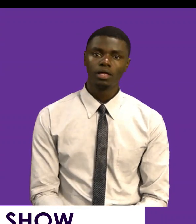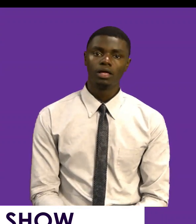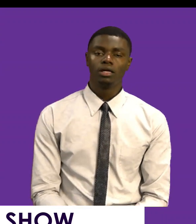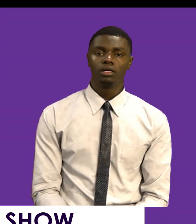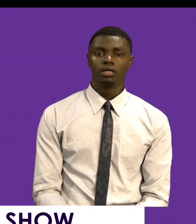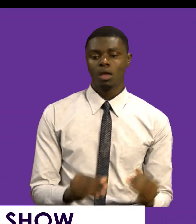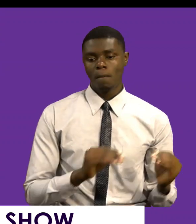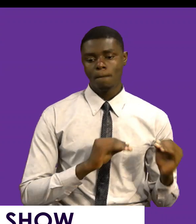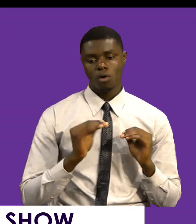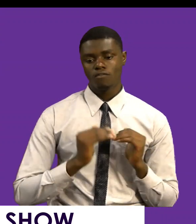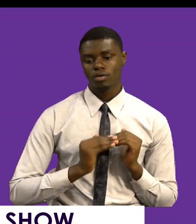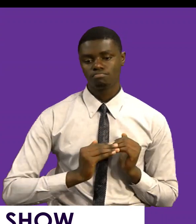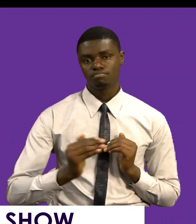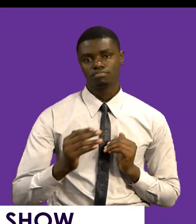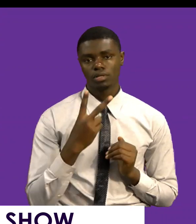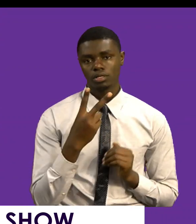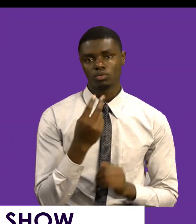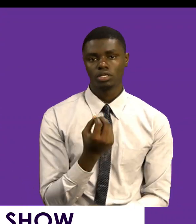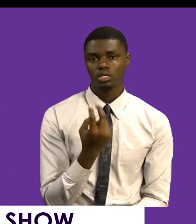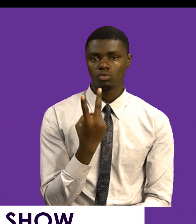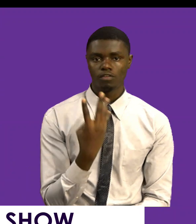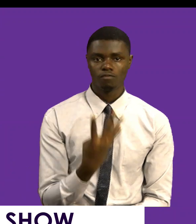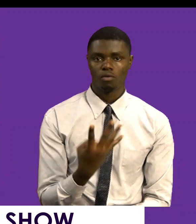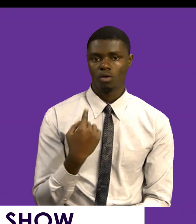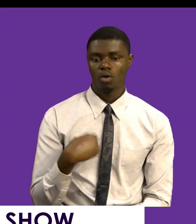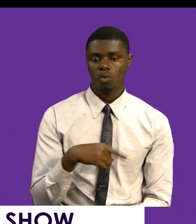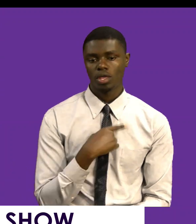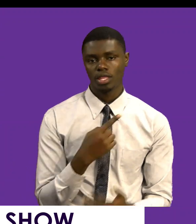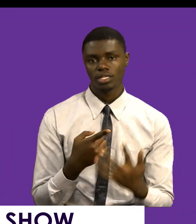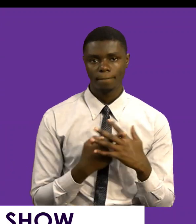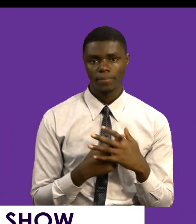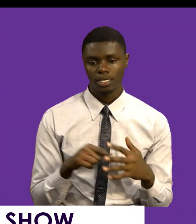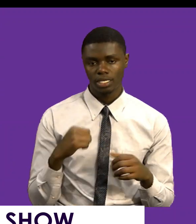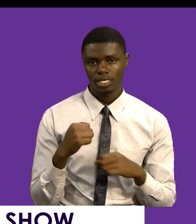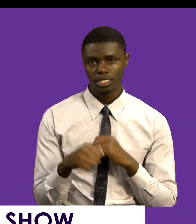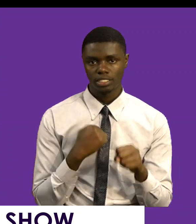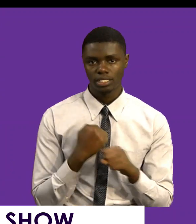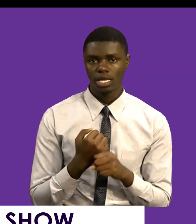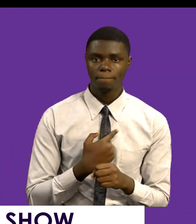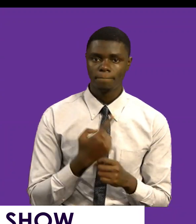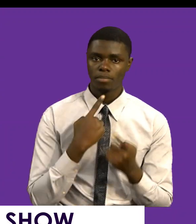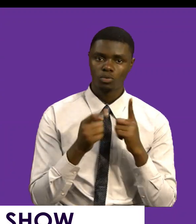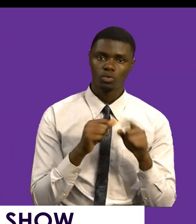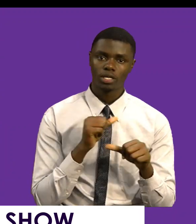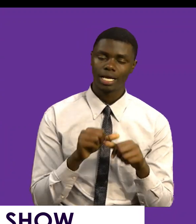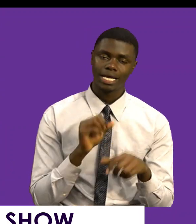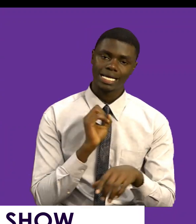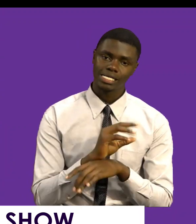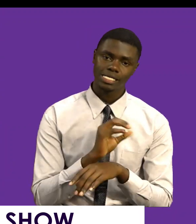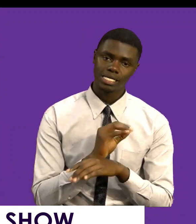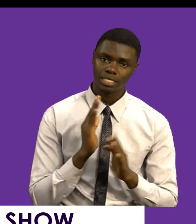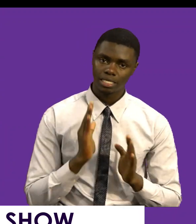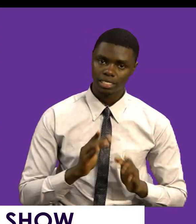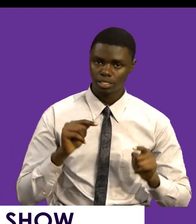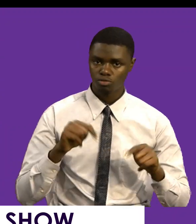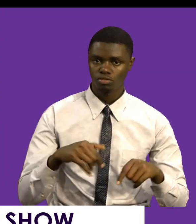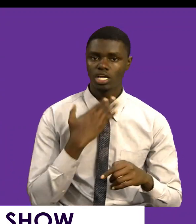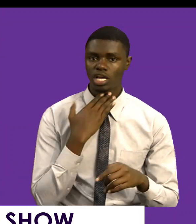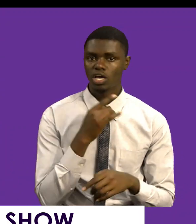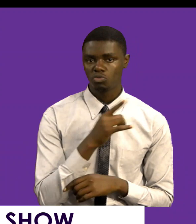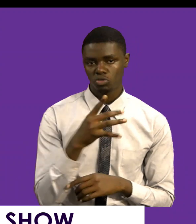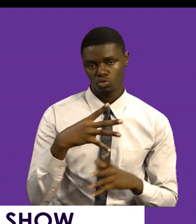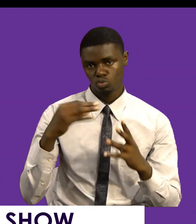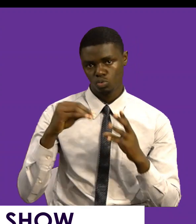move forward in 2024, because we are still beginning this year, I'm talking like a therapist today. I want you to